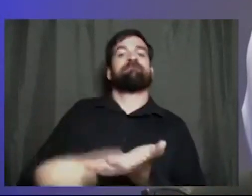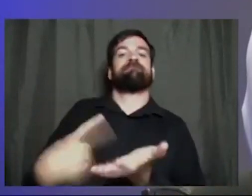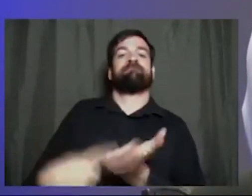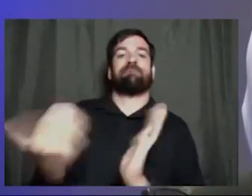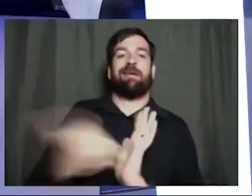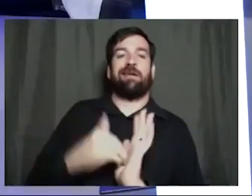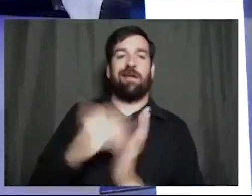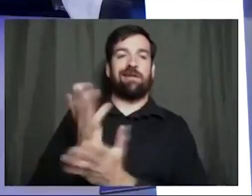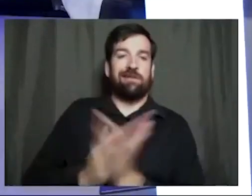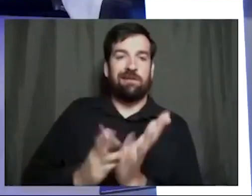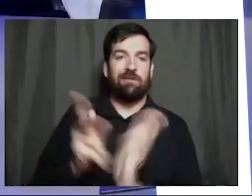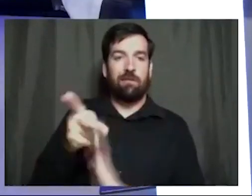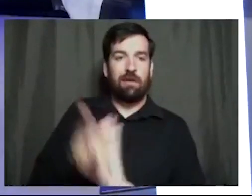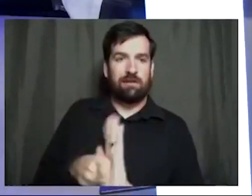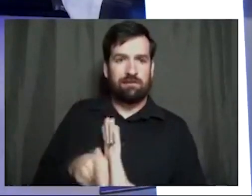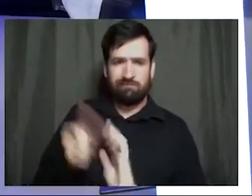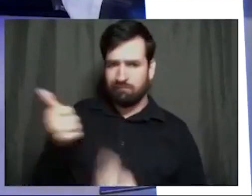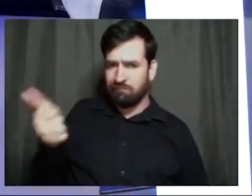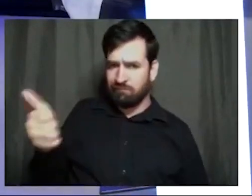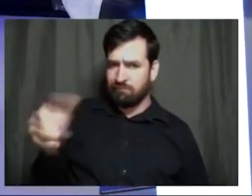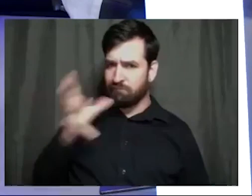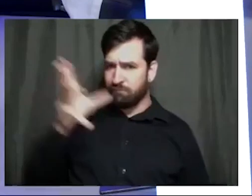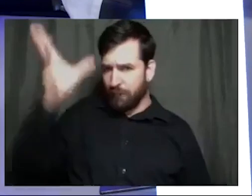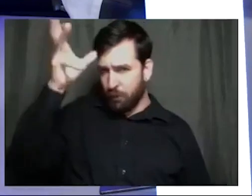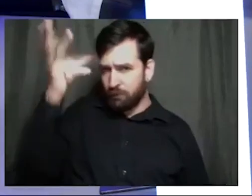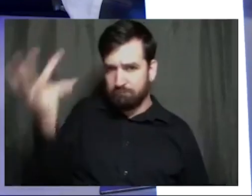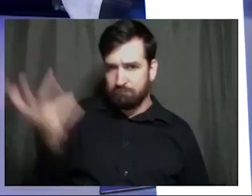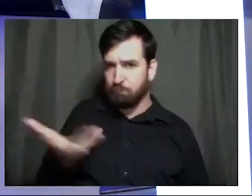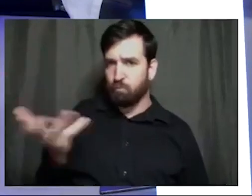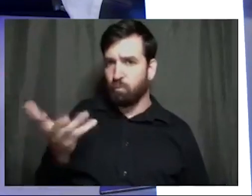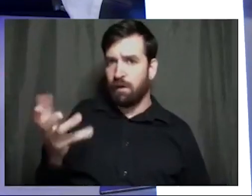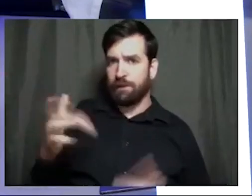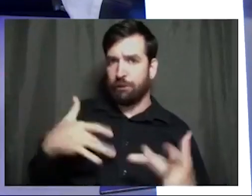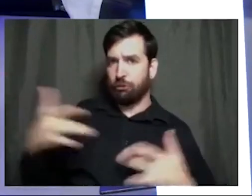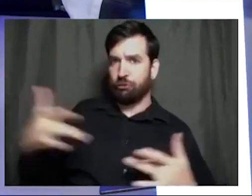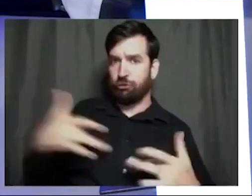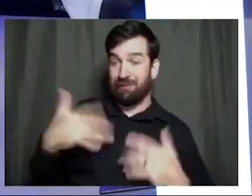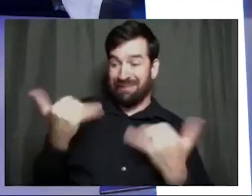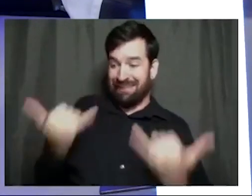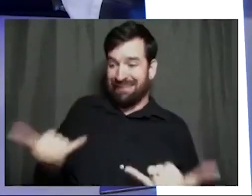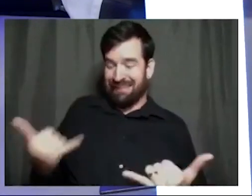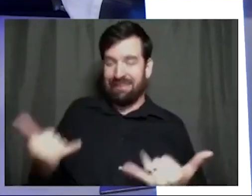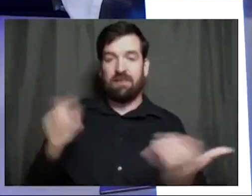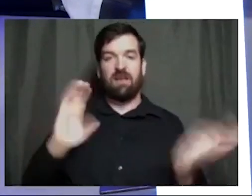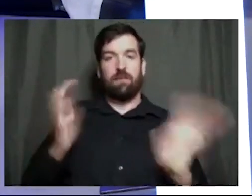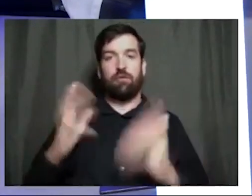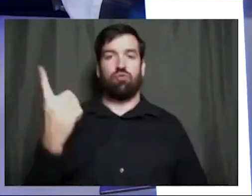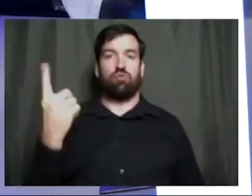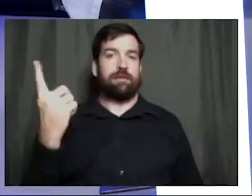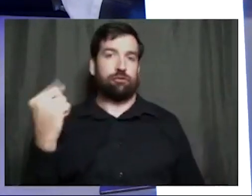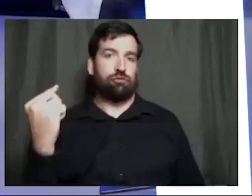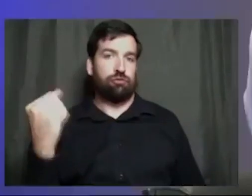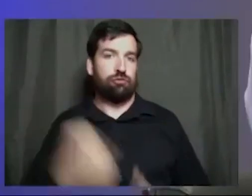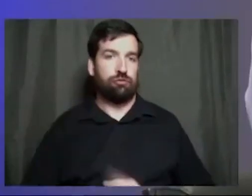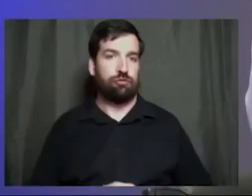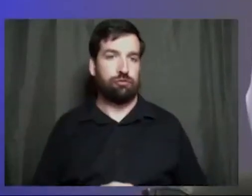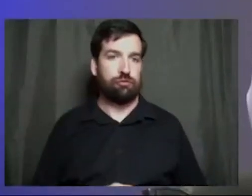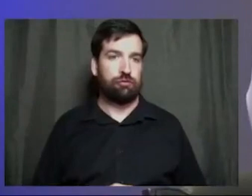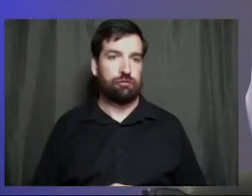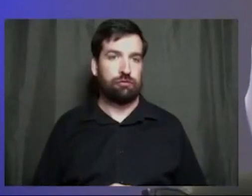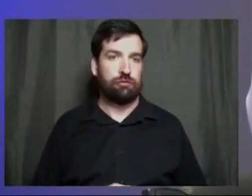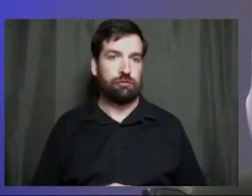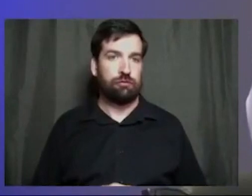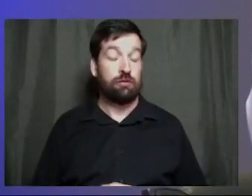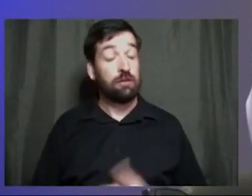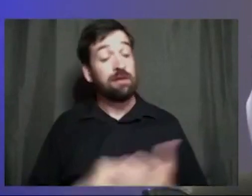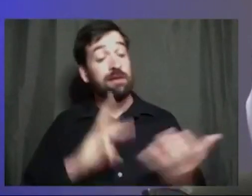it. And you're a parent. I mean, what concerns you about this season versus last school season, this time as we open schools up? Well,